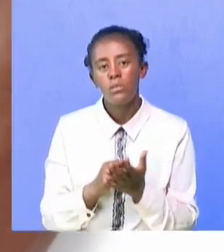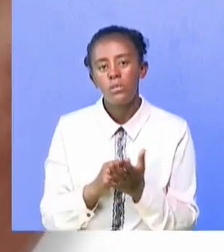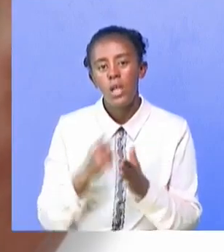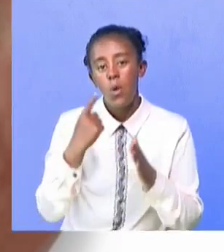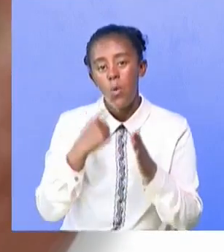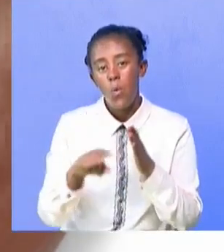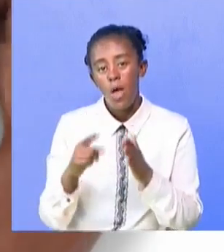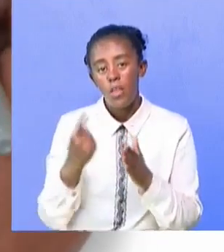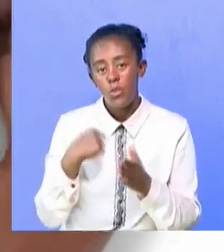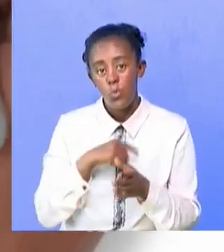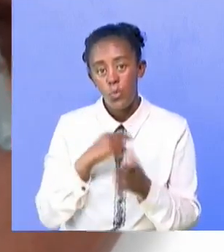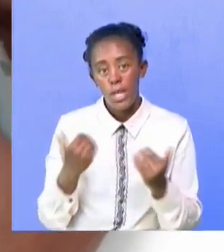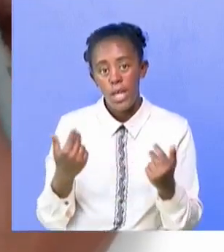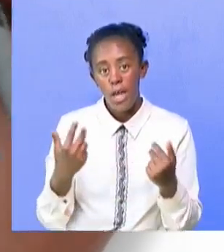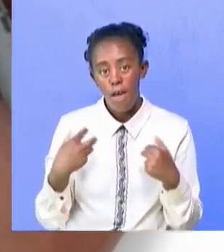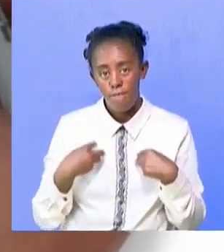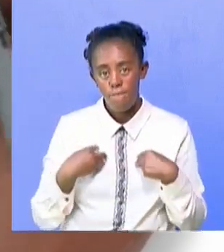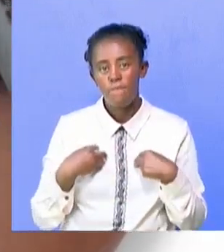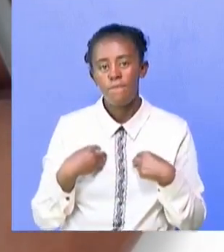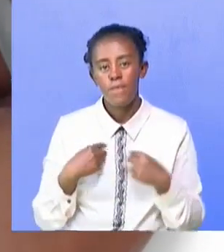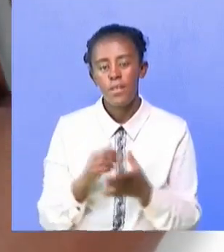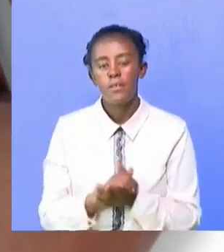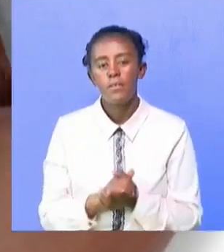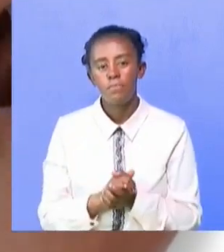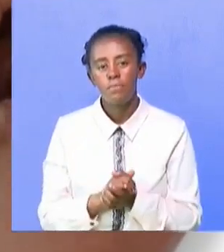what we have